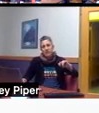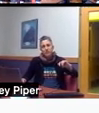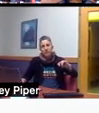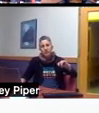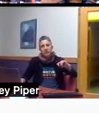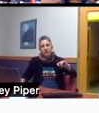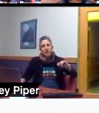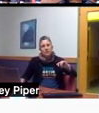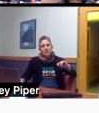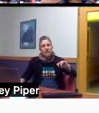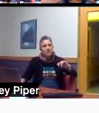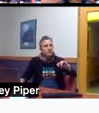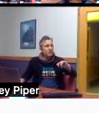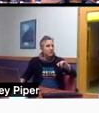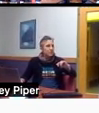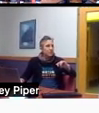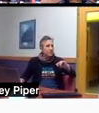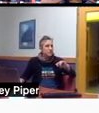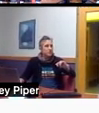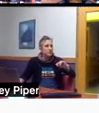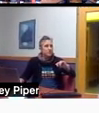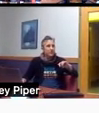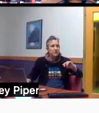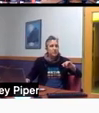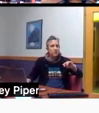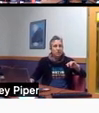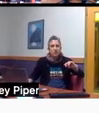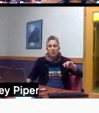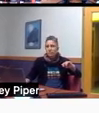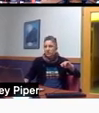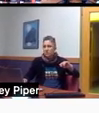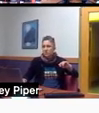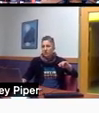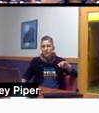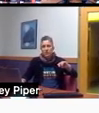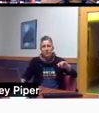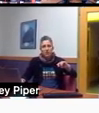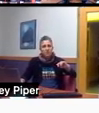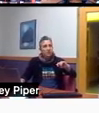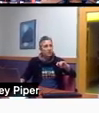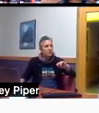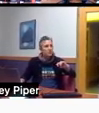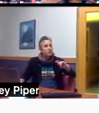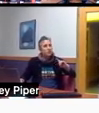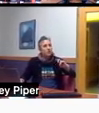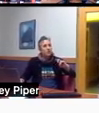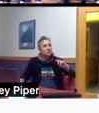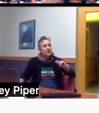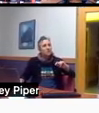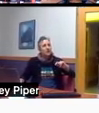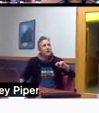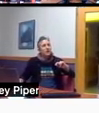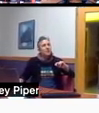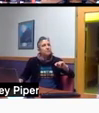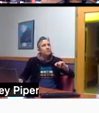to date with what the climate looks like across the country as far as abortion, contraception, and other sexual and reproductive